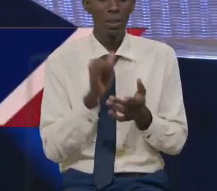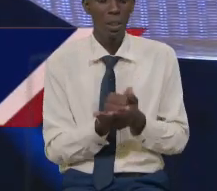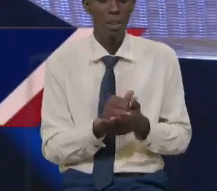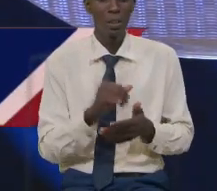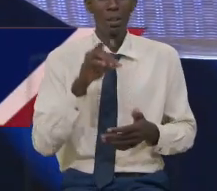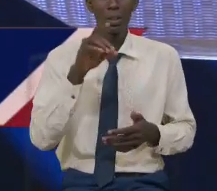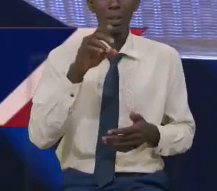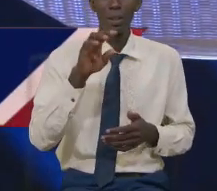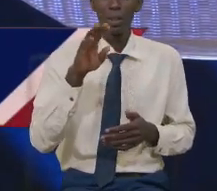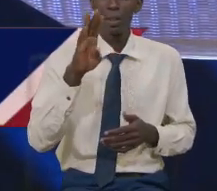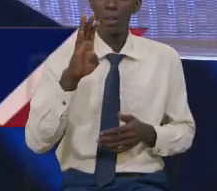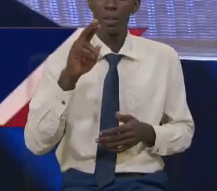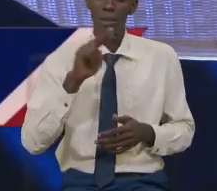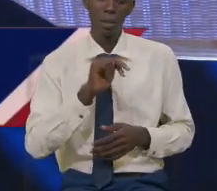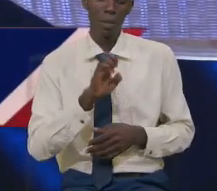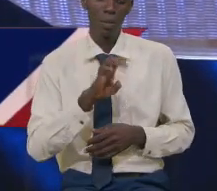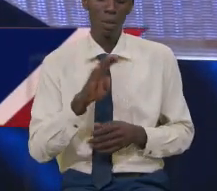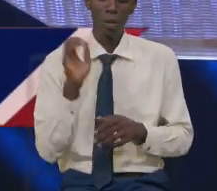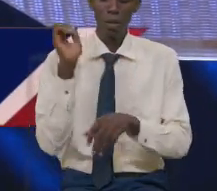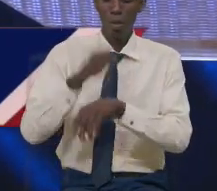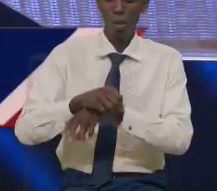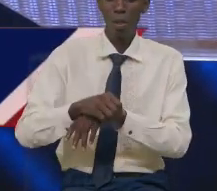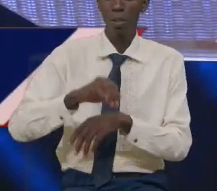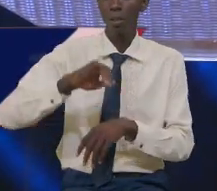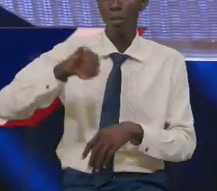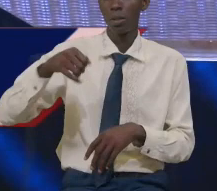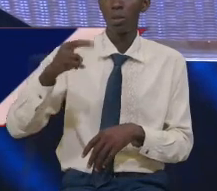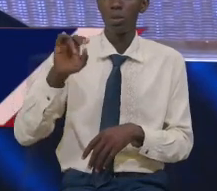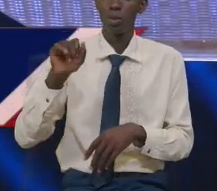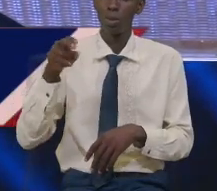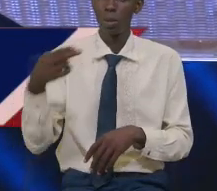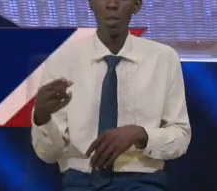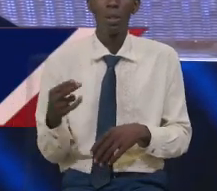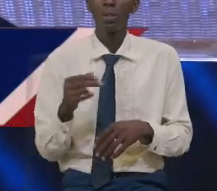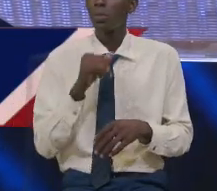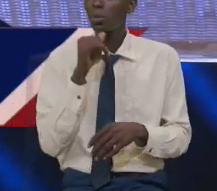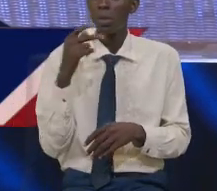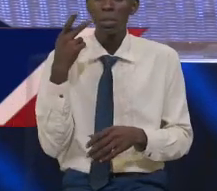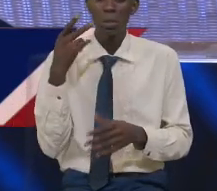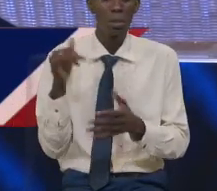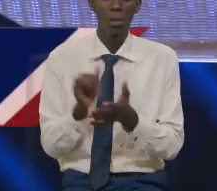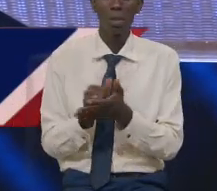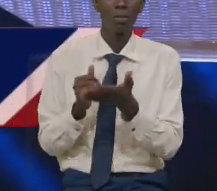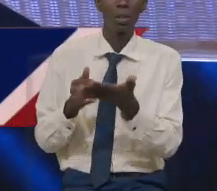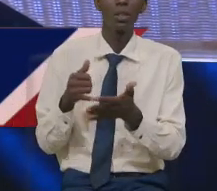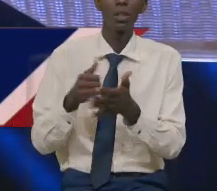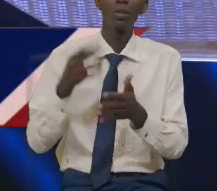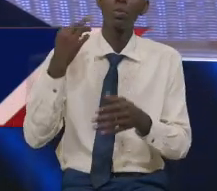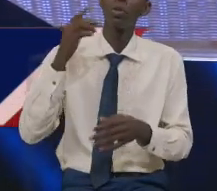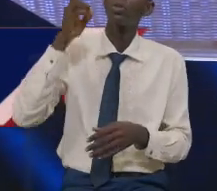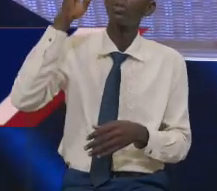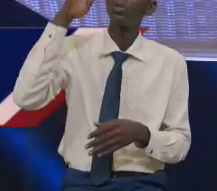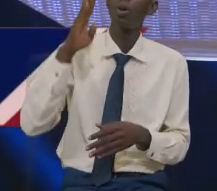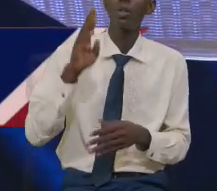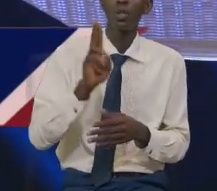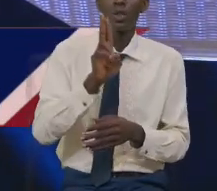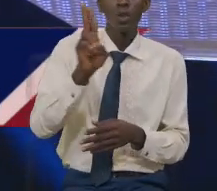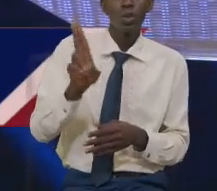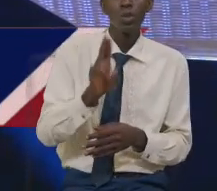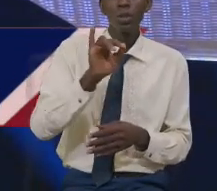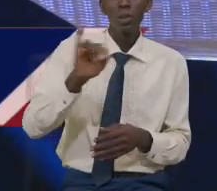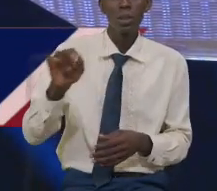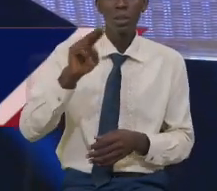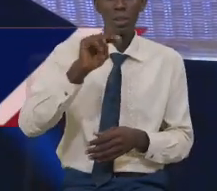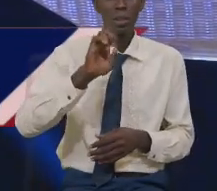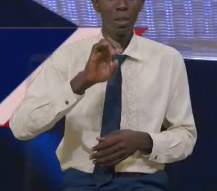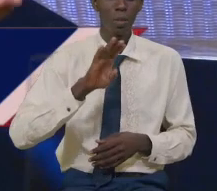Judah and then brought them to captivity, not really Nebuchadnezzar, that was God. It was God using Nebuchadnezzar.